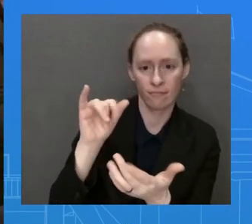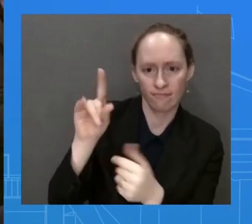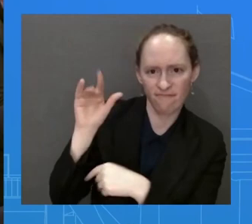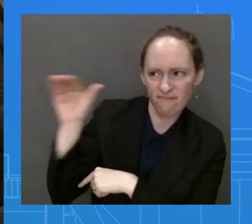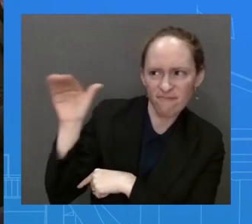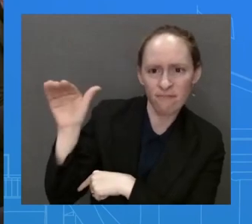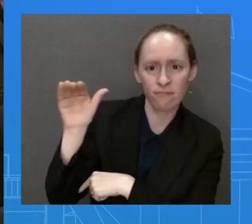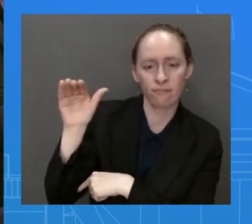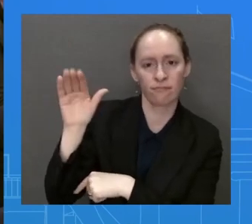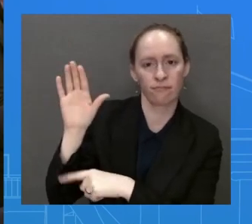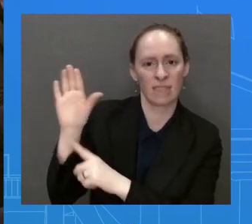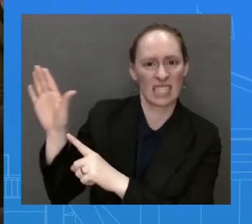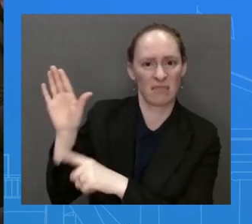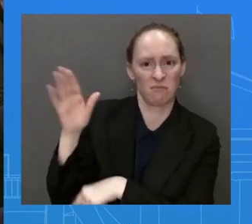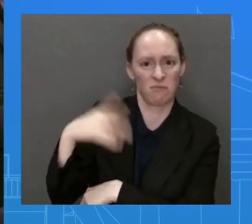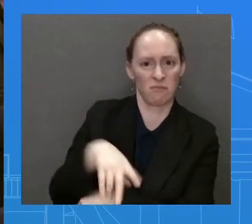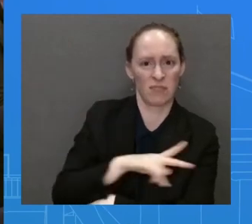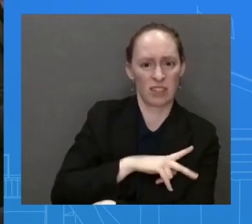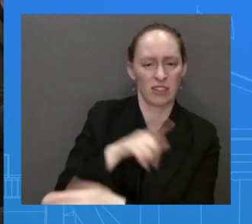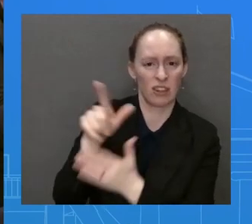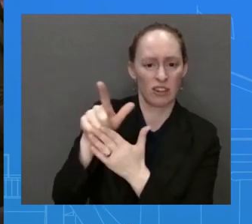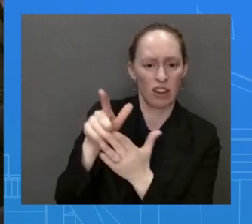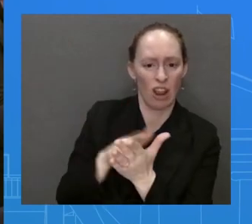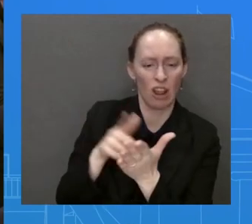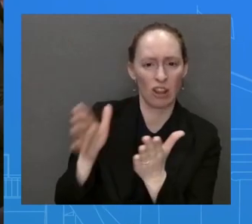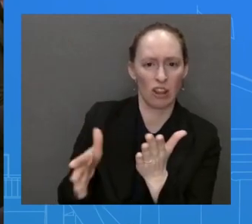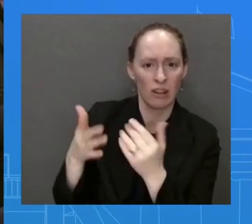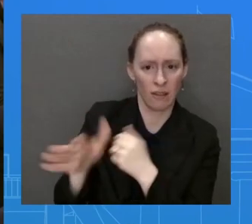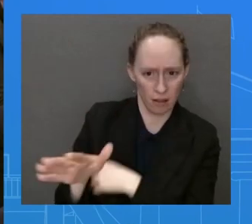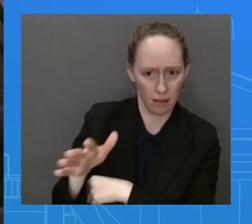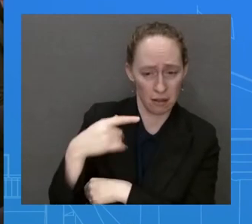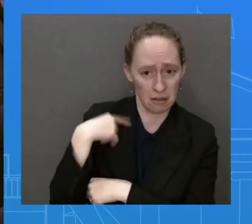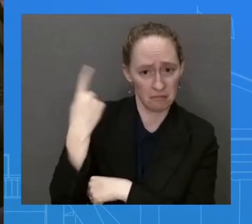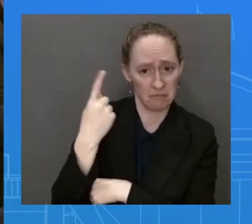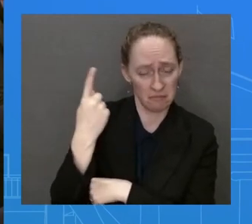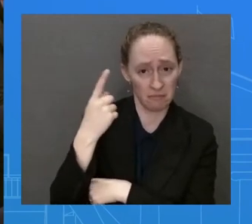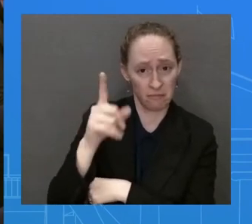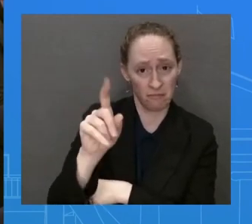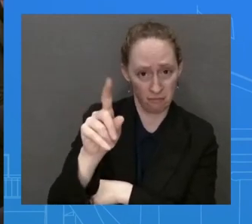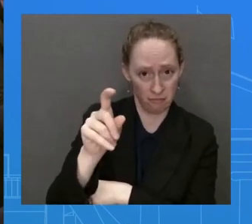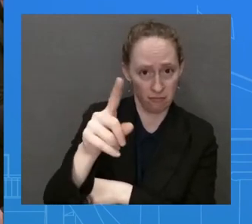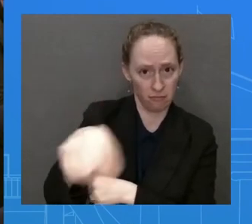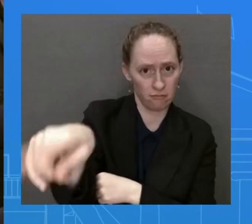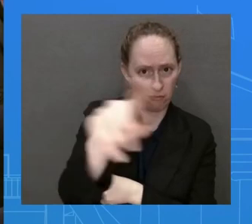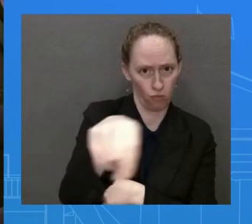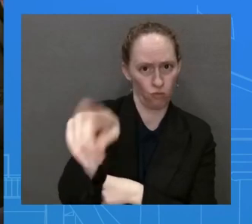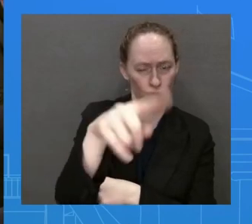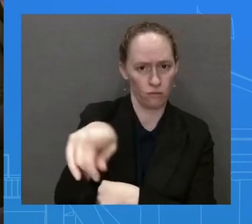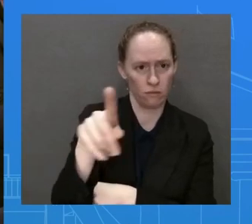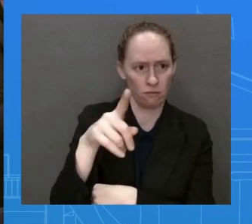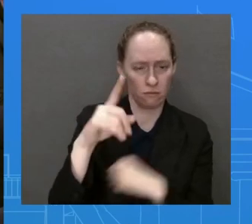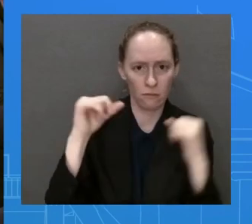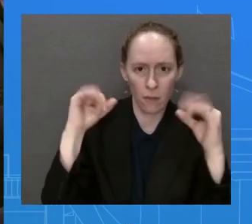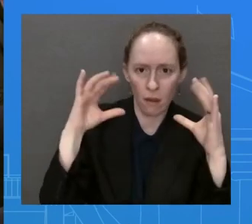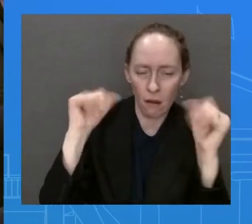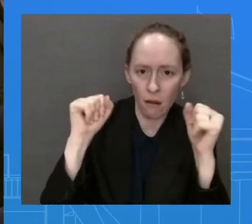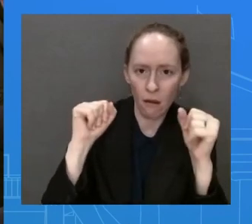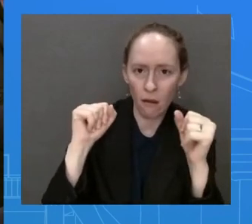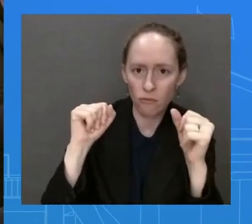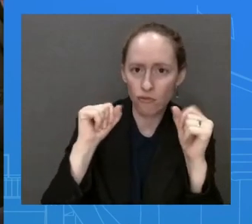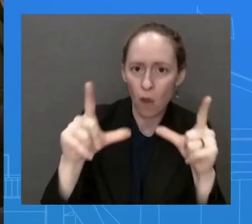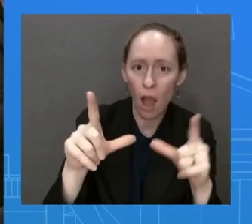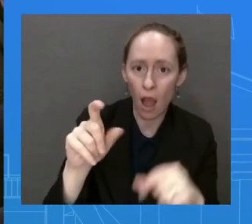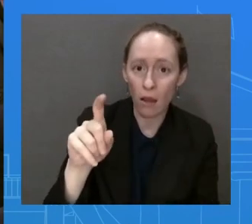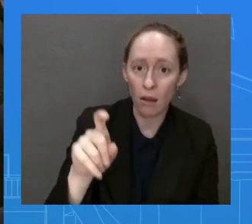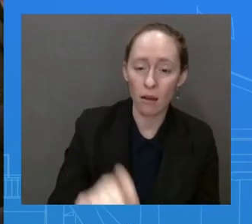was the White House surprised that along with Merrick Garland, that they decided that more investigation